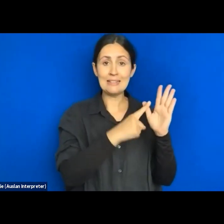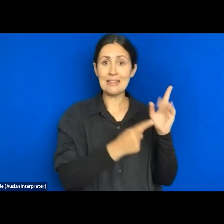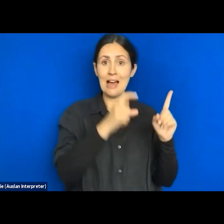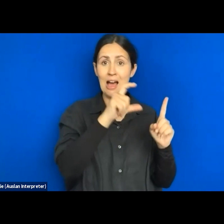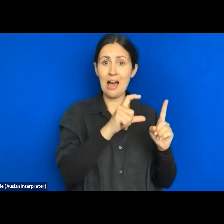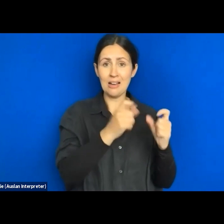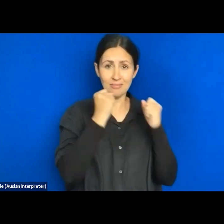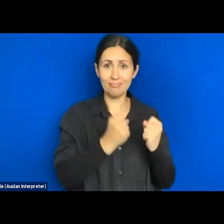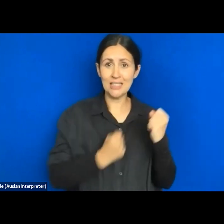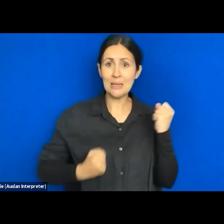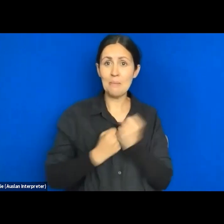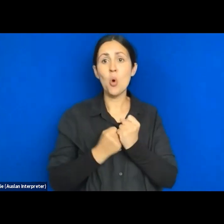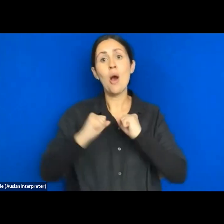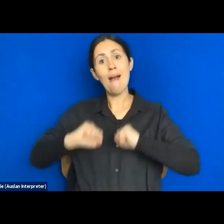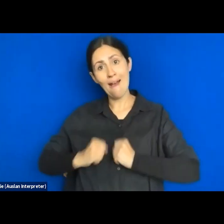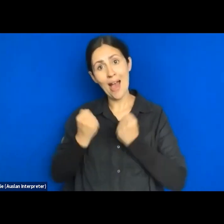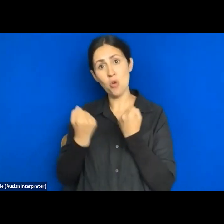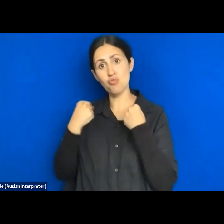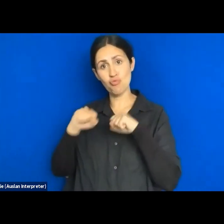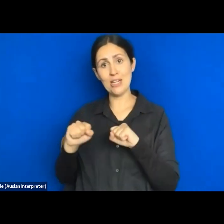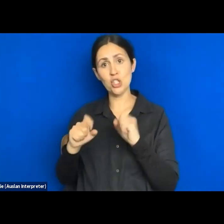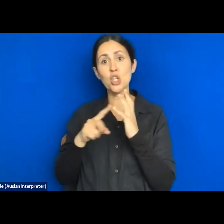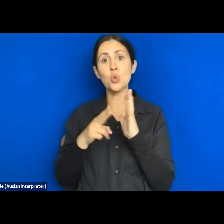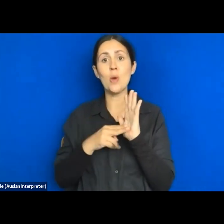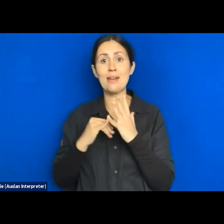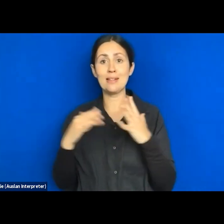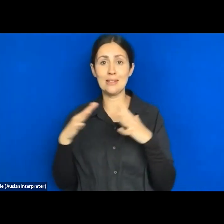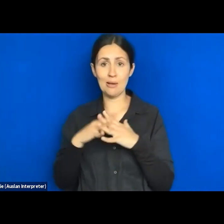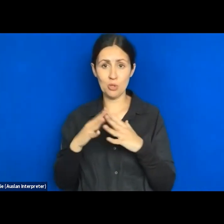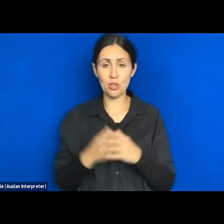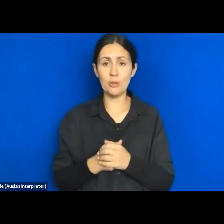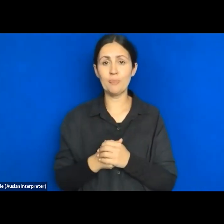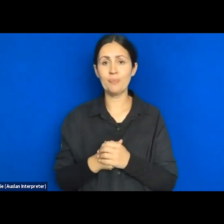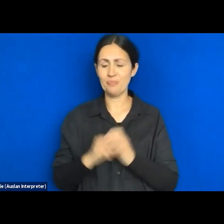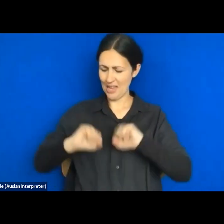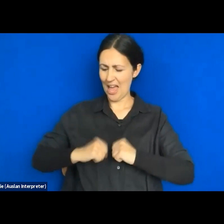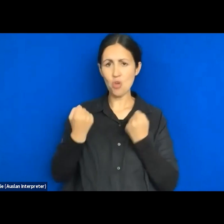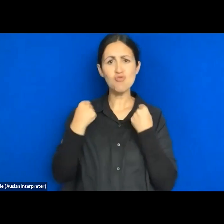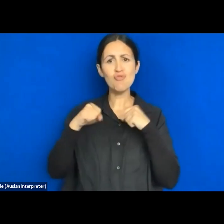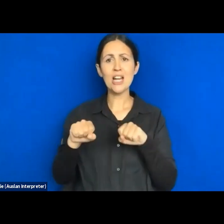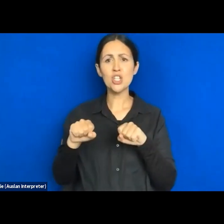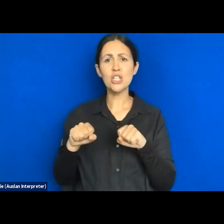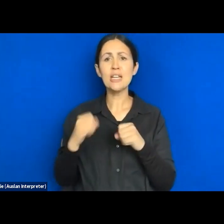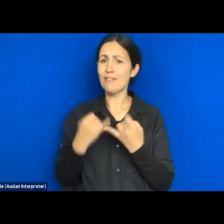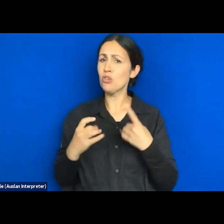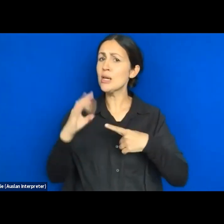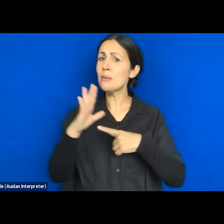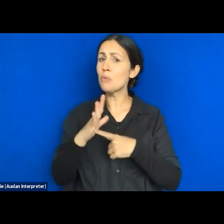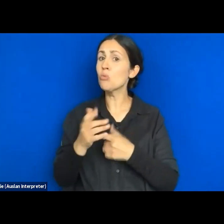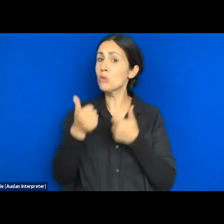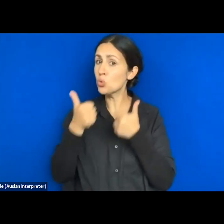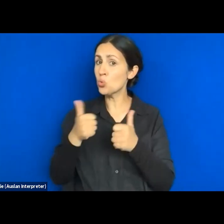2025 strategy. And I mention that strategy because of the relevance of the strategy's priorities: